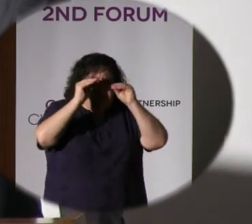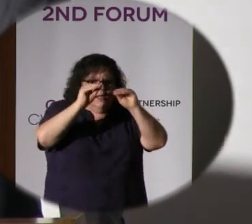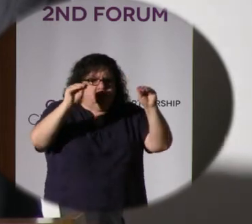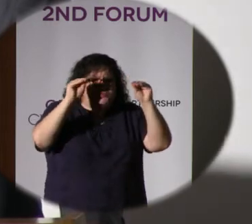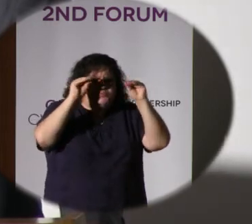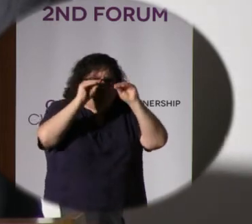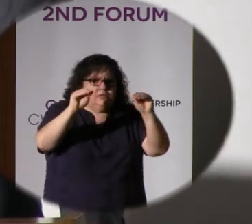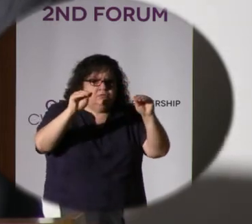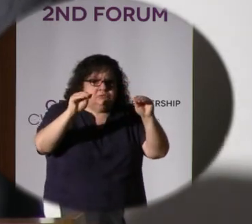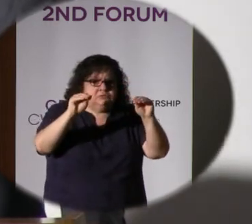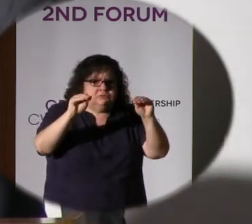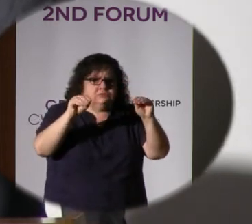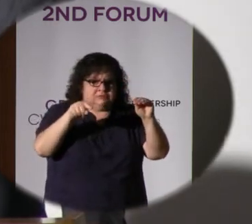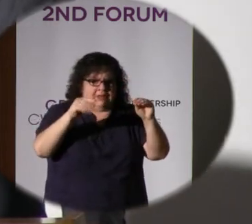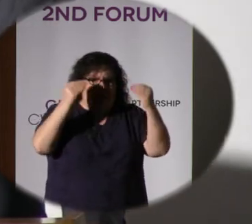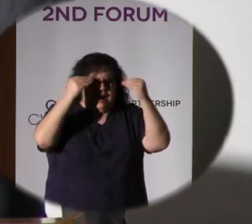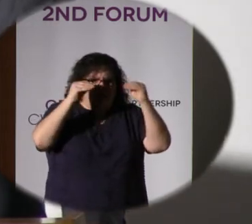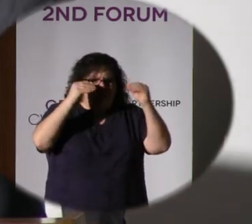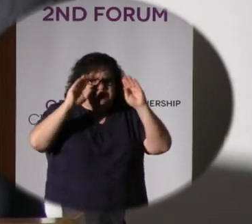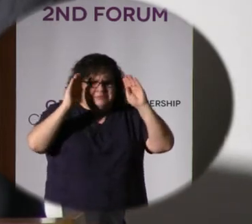for children with disabilities.